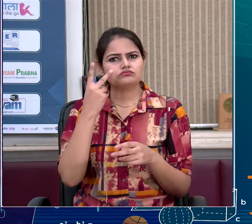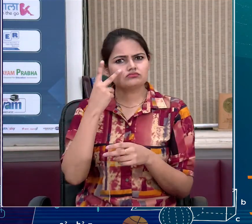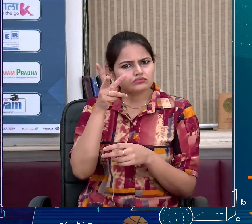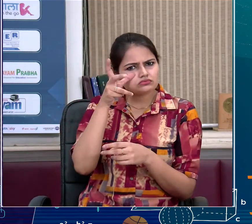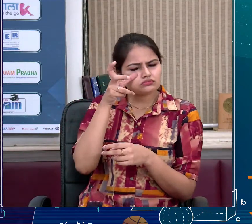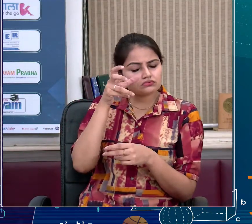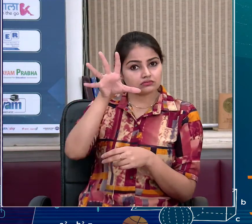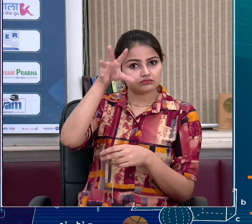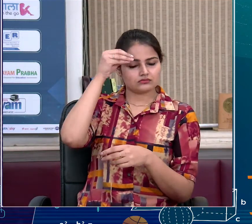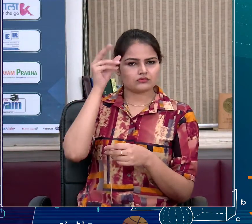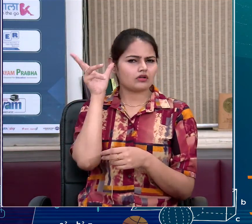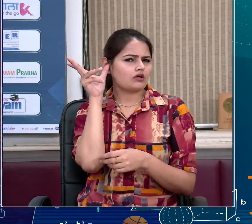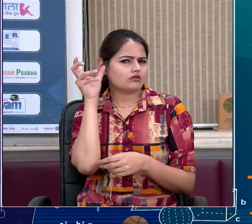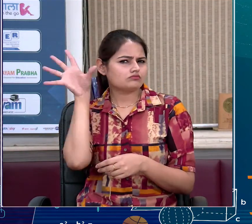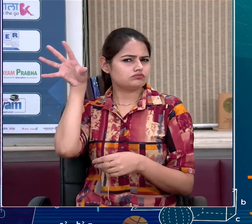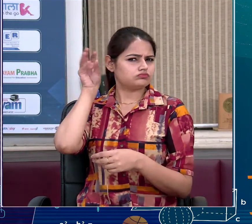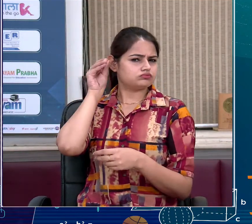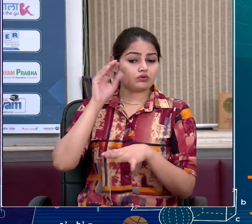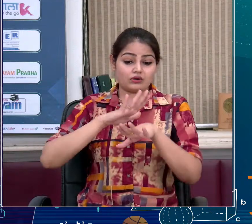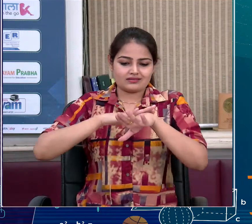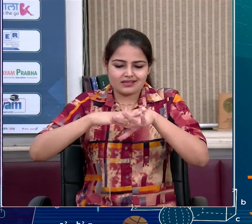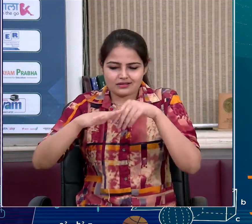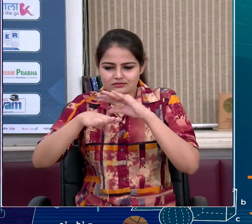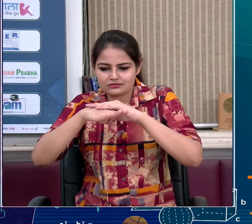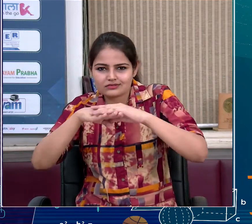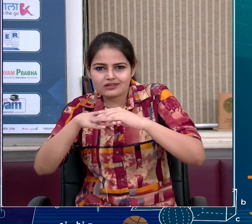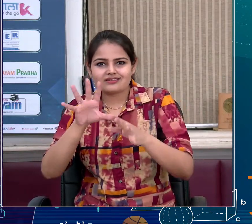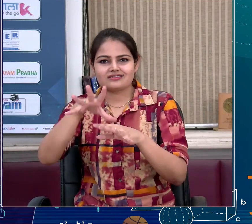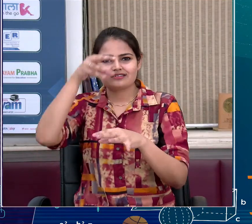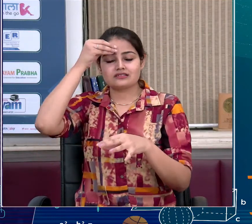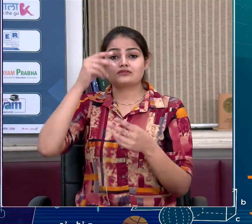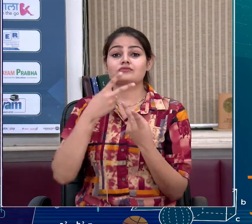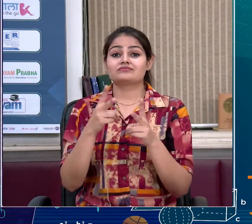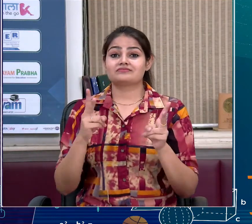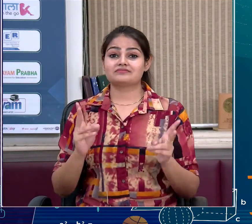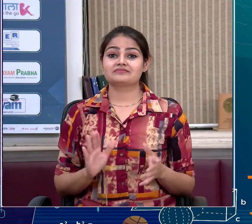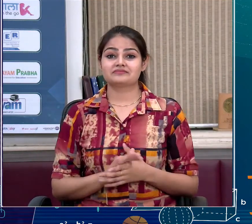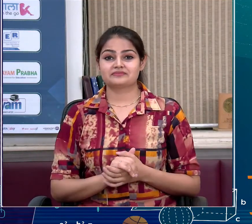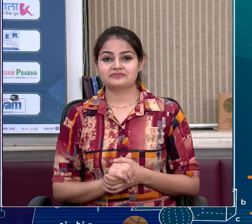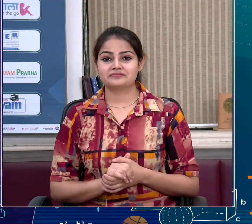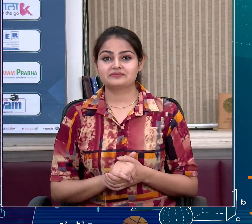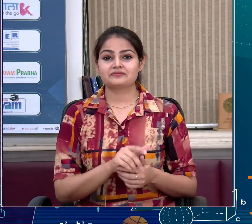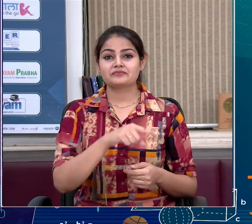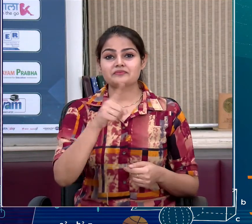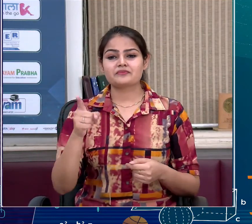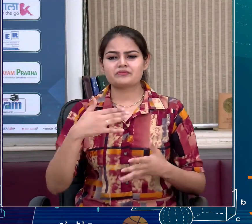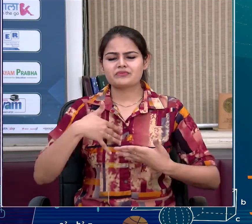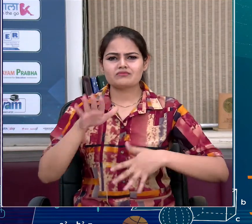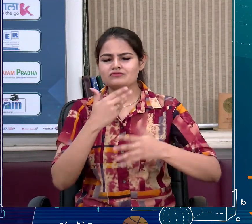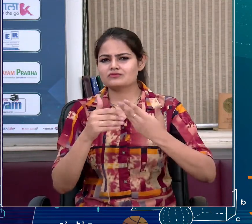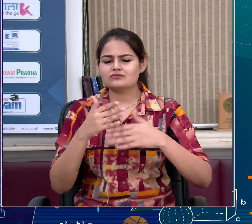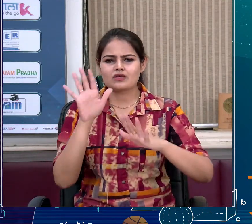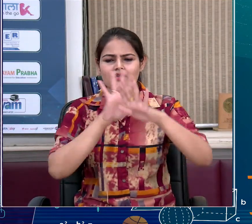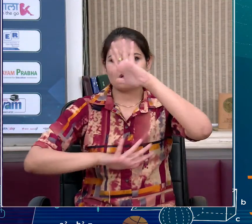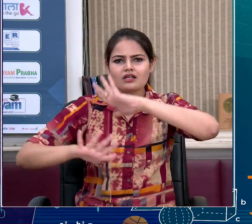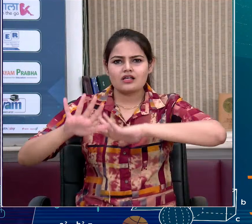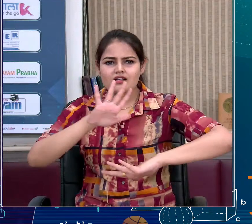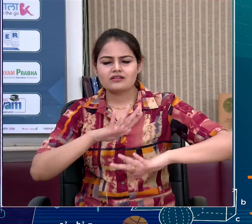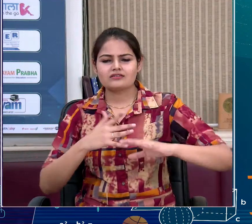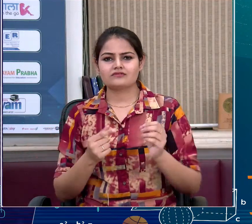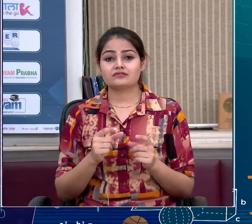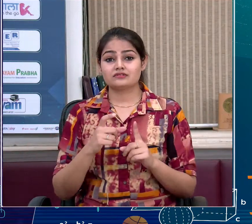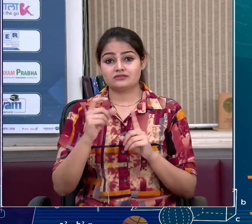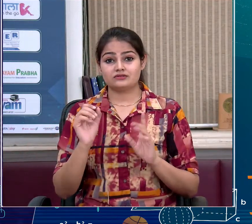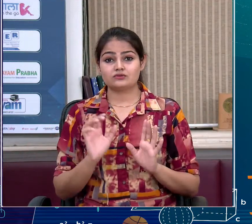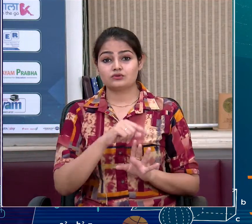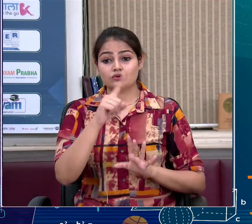tactile learners. Now that will help when we make our lesson plans in such a way where you have engaging activities. It is also catering to